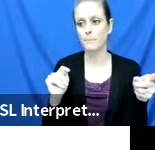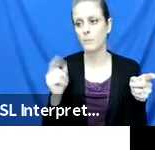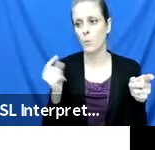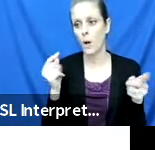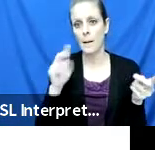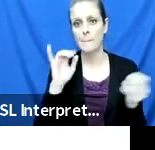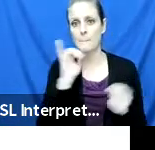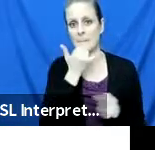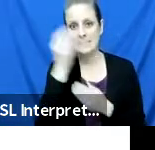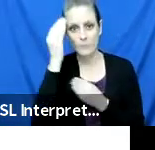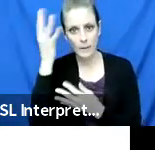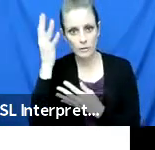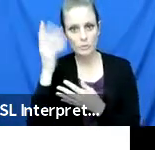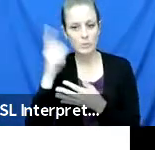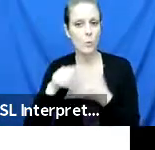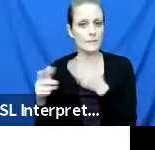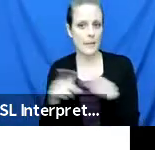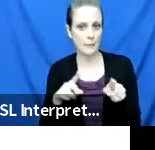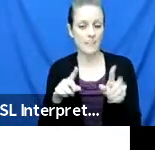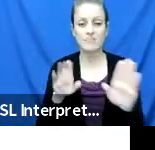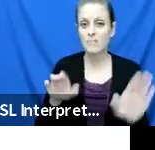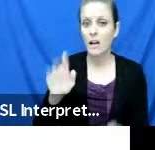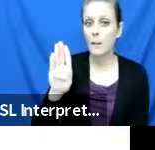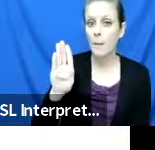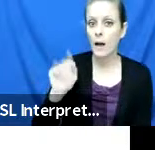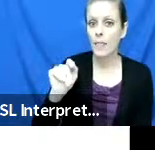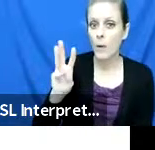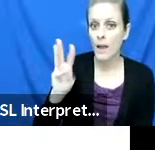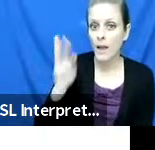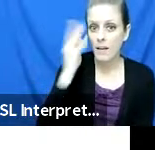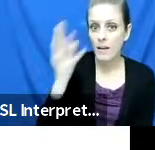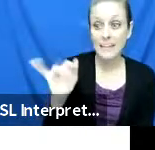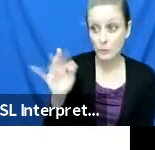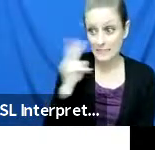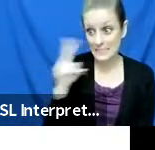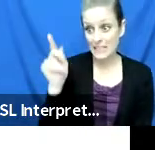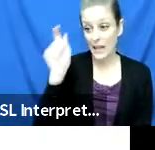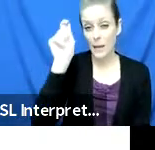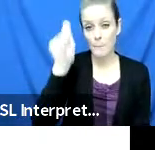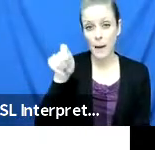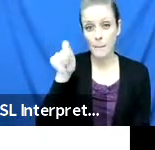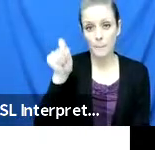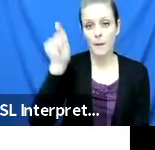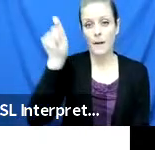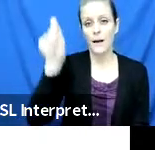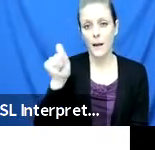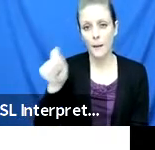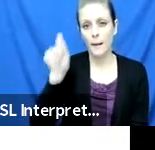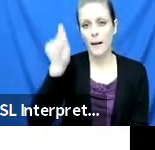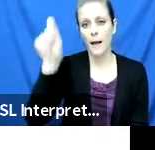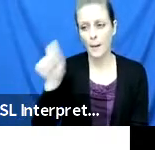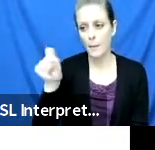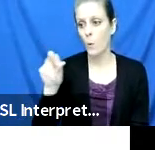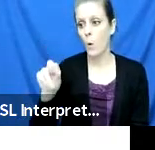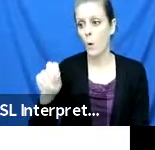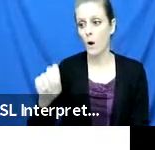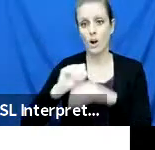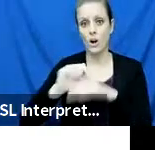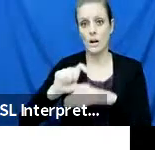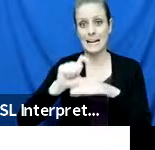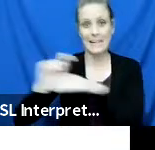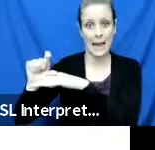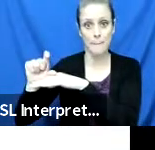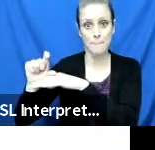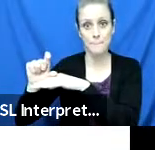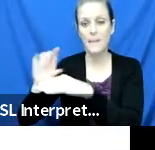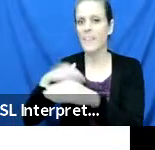And by the way, if you see the exclamation points or you see all capital letters, that